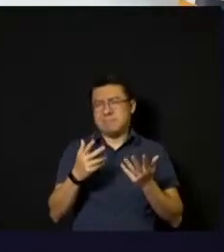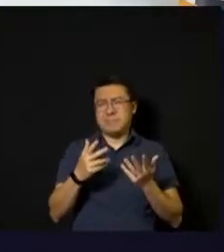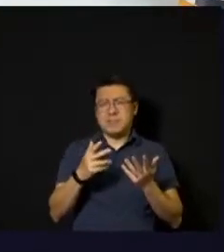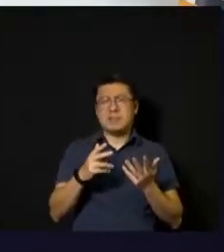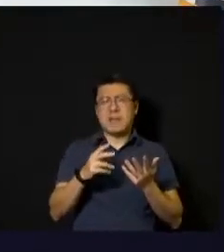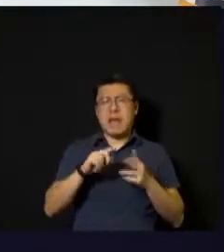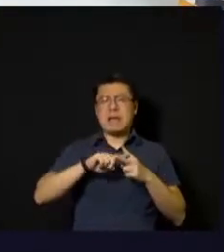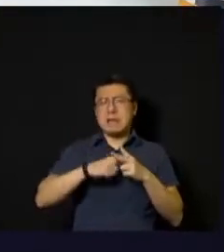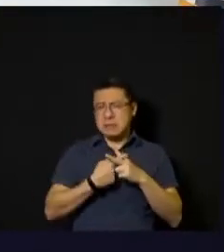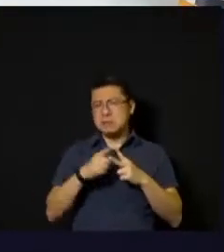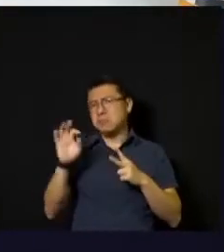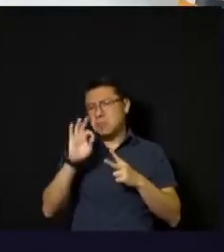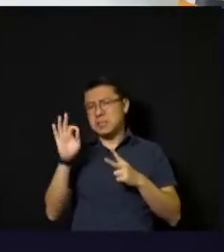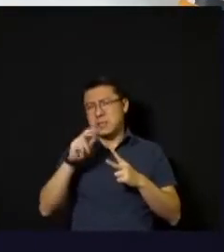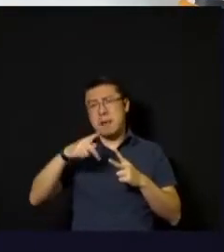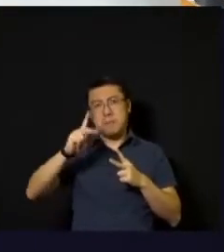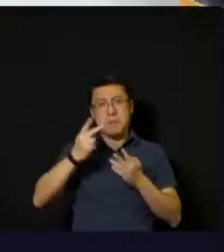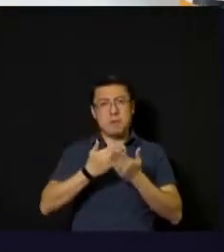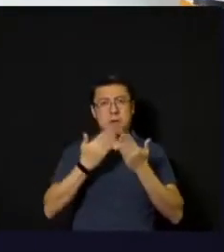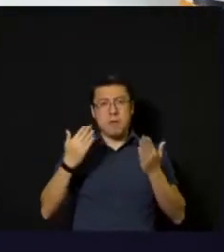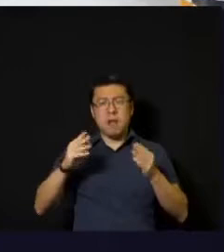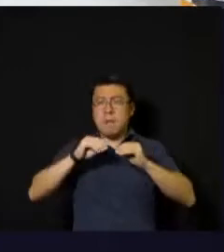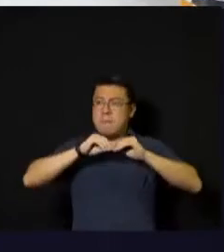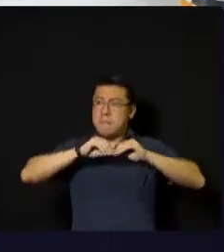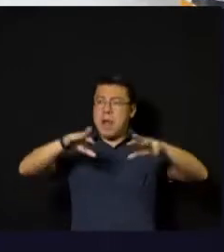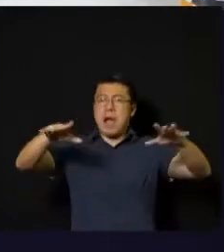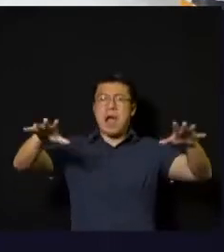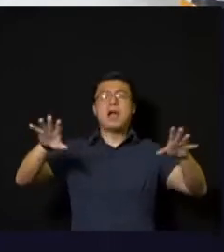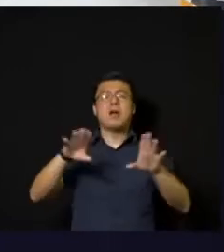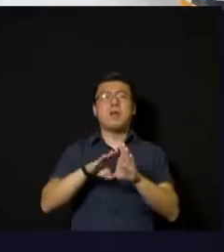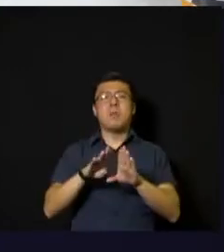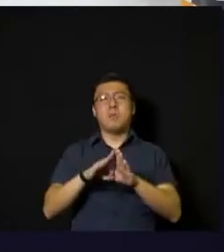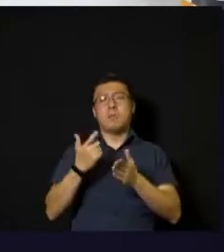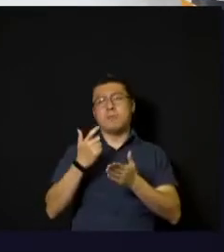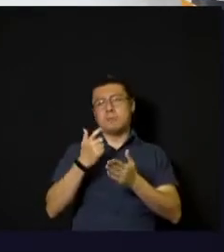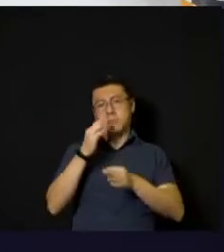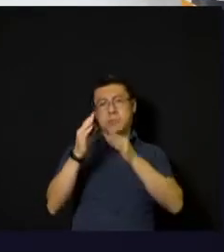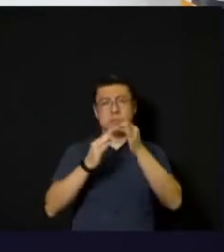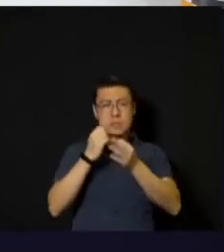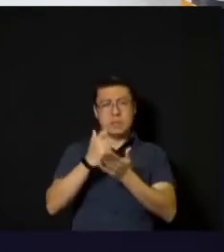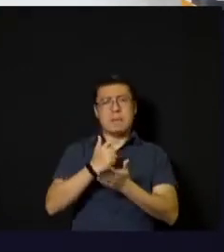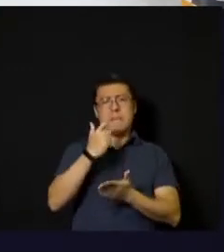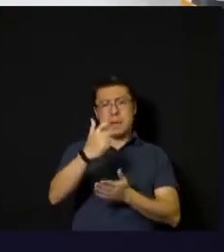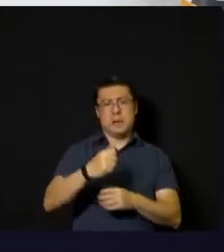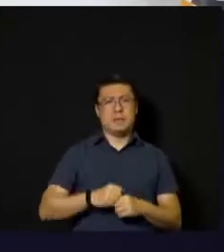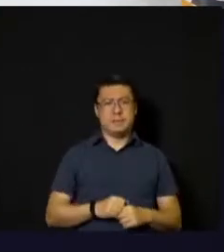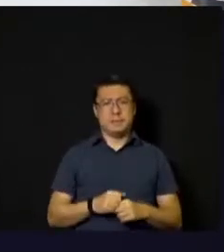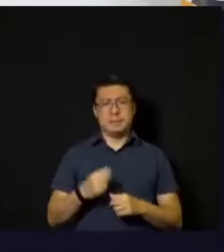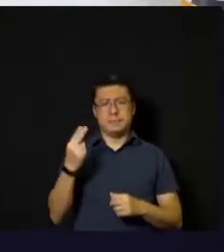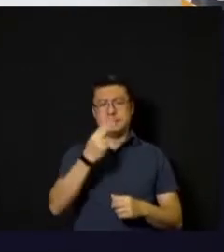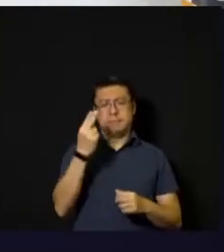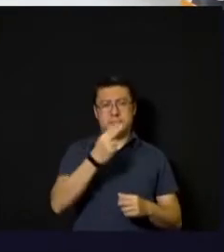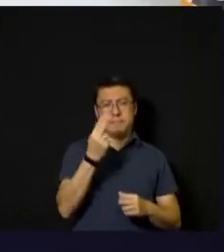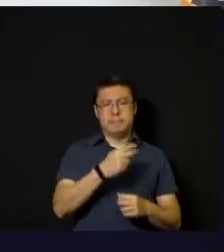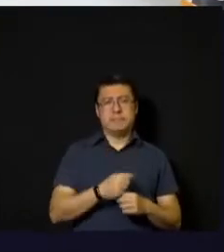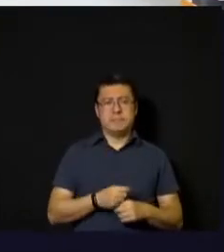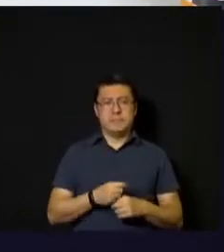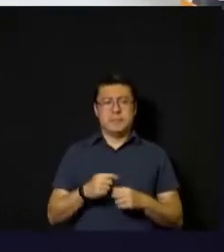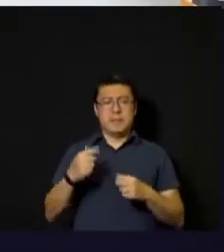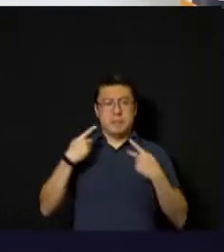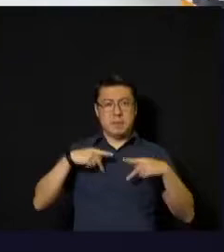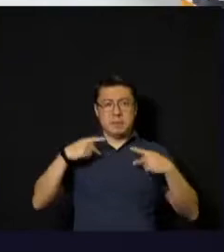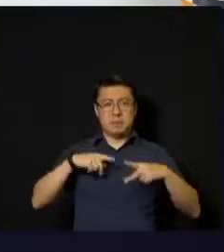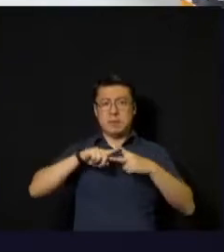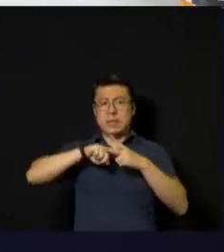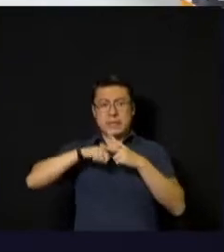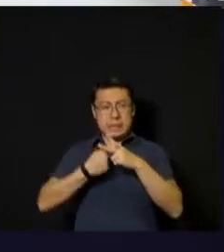for publicity to be able to have more reach. And there is where we focus. But also, a person